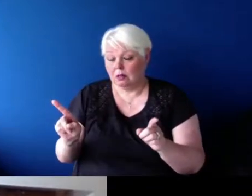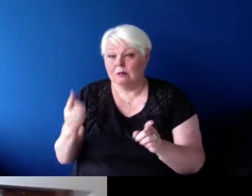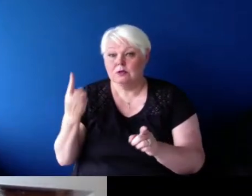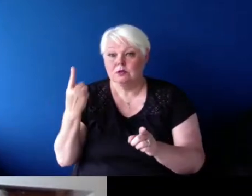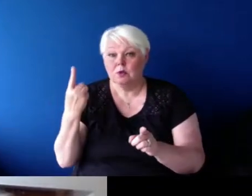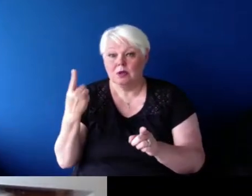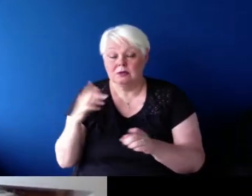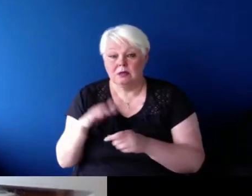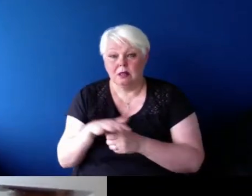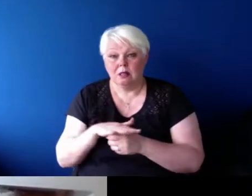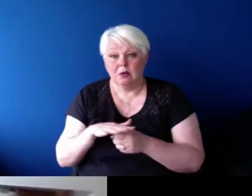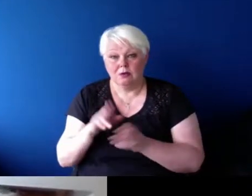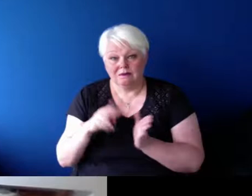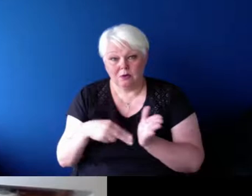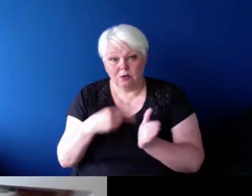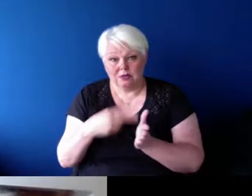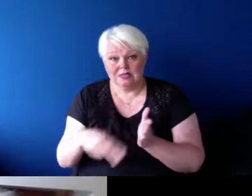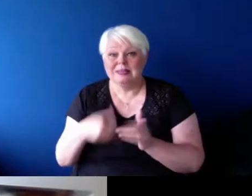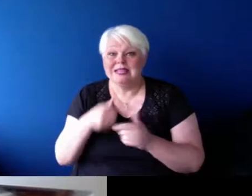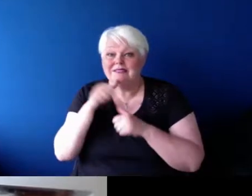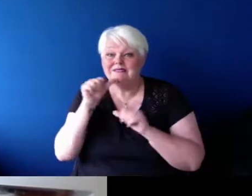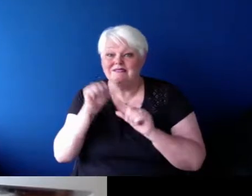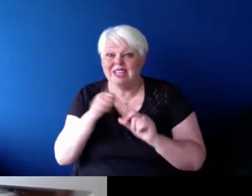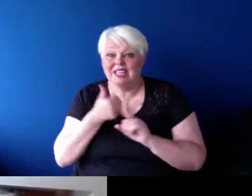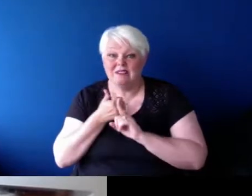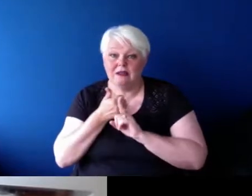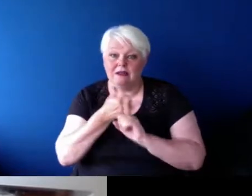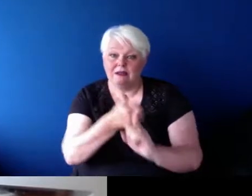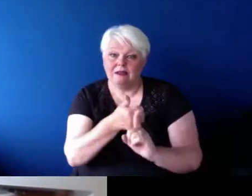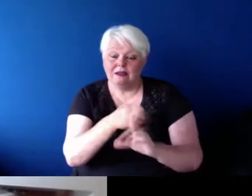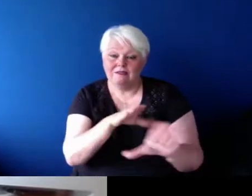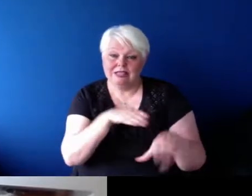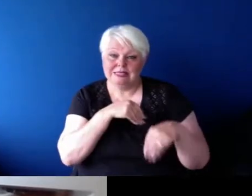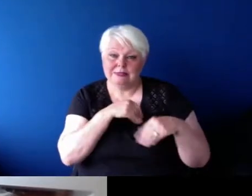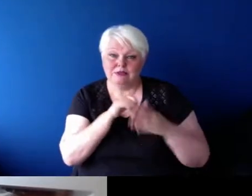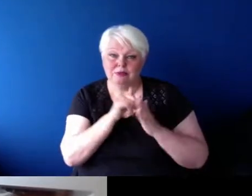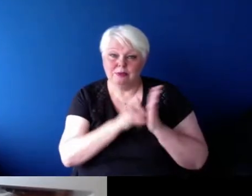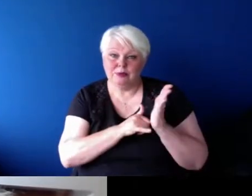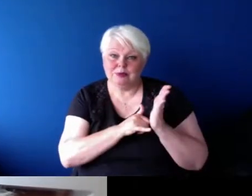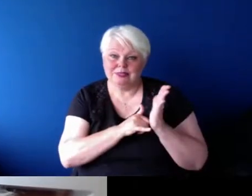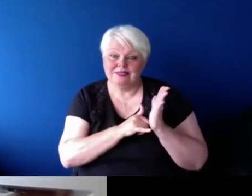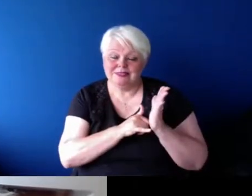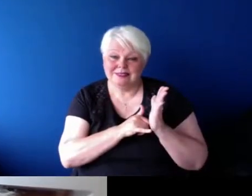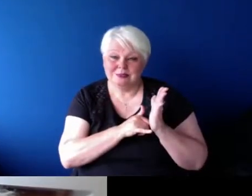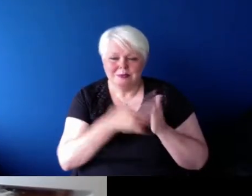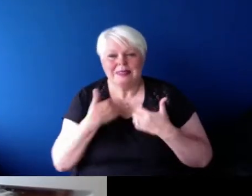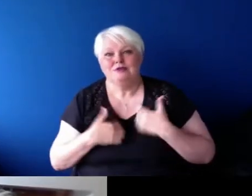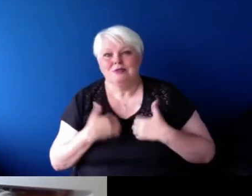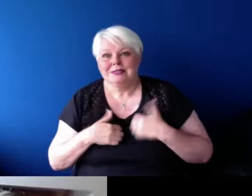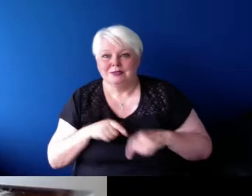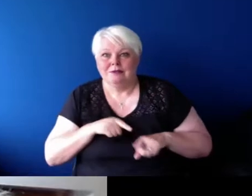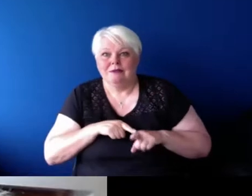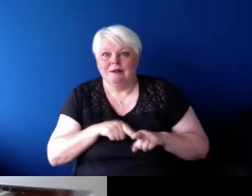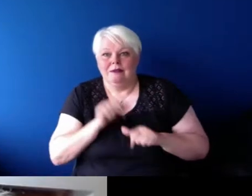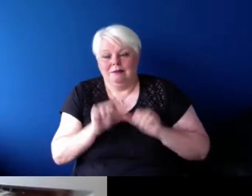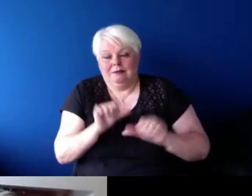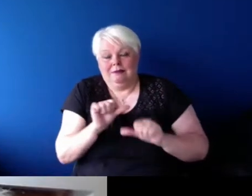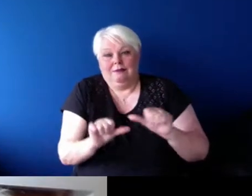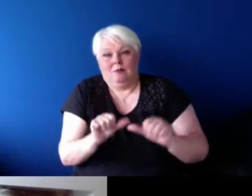local vote has been in favour of accepting the report. So it will be interesting to follow the progress at